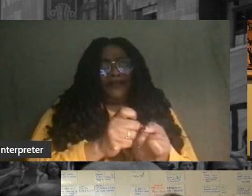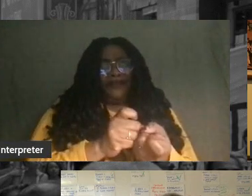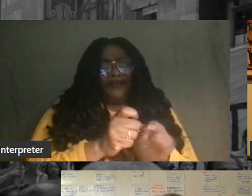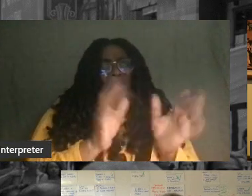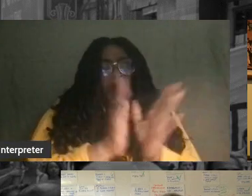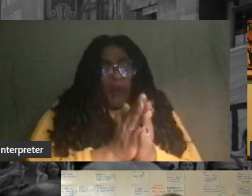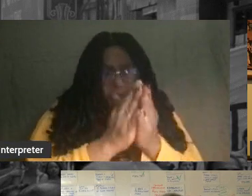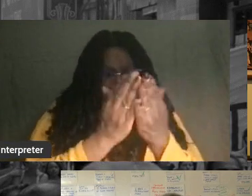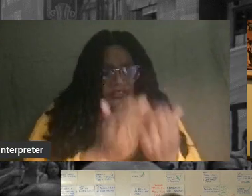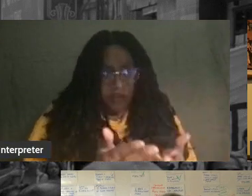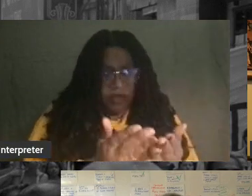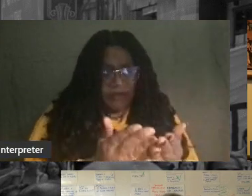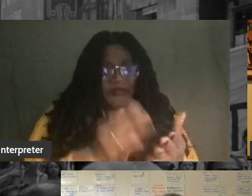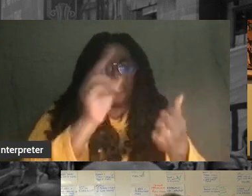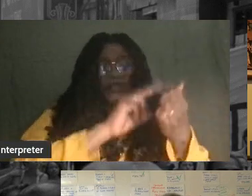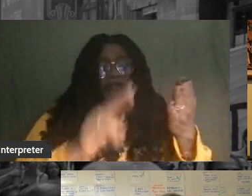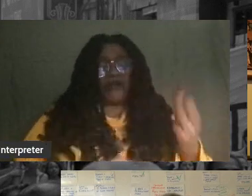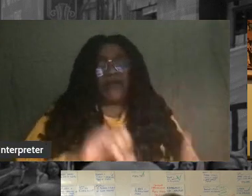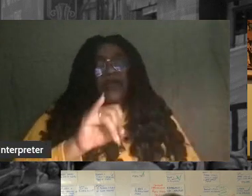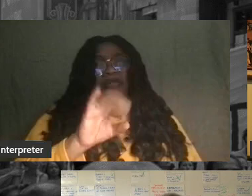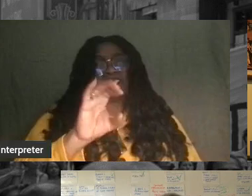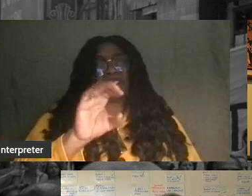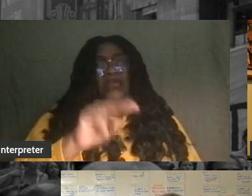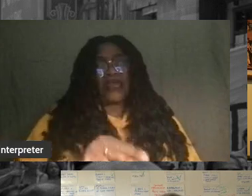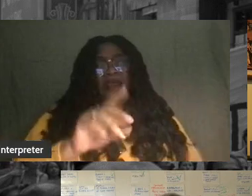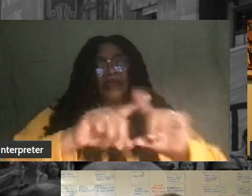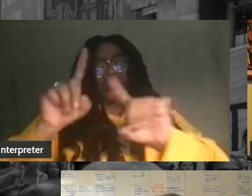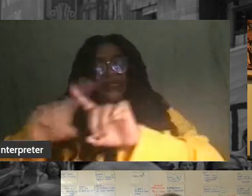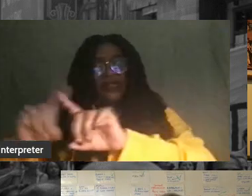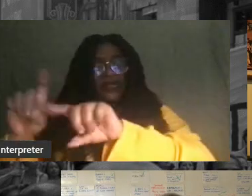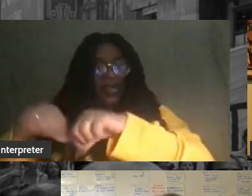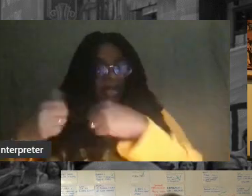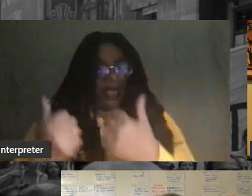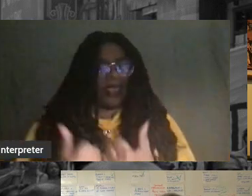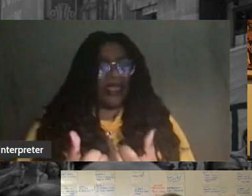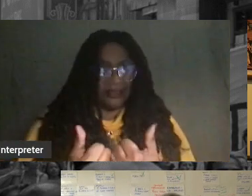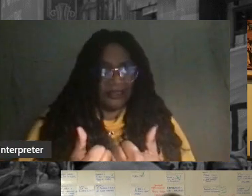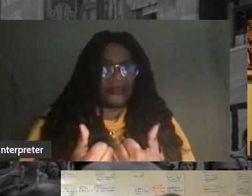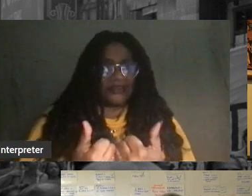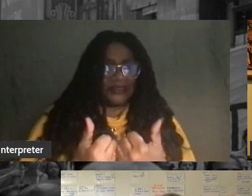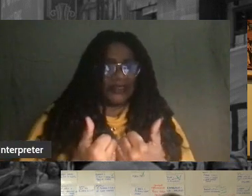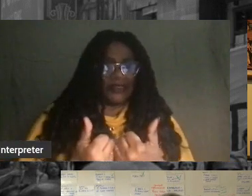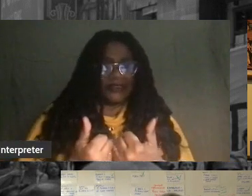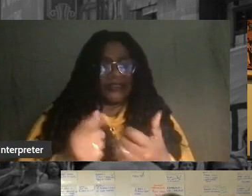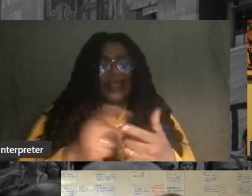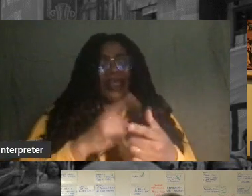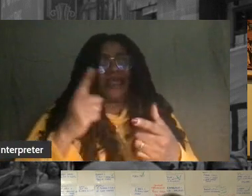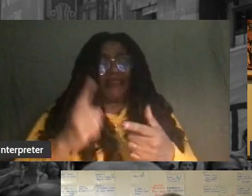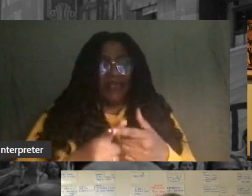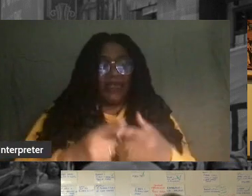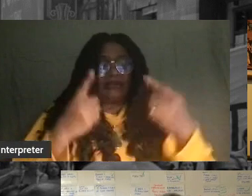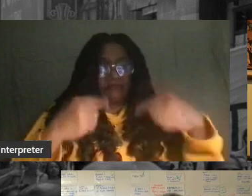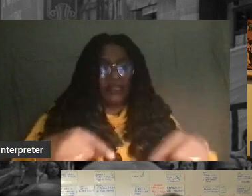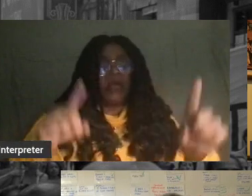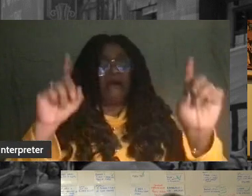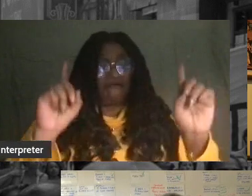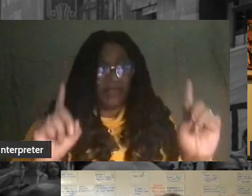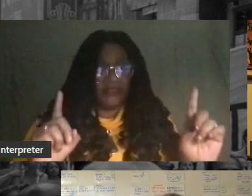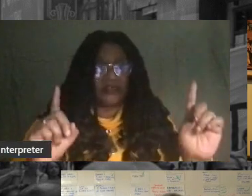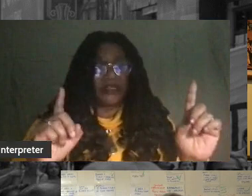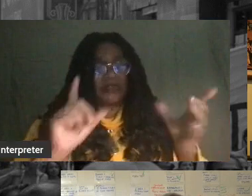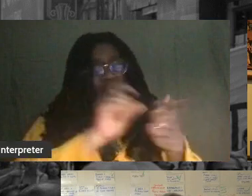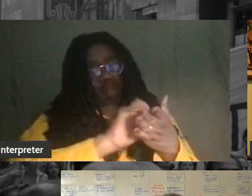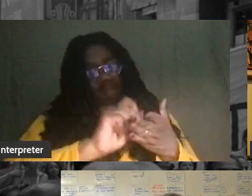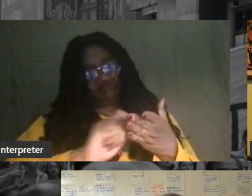reader for ICM, for various agencies, and eventually wrote my